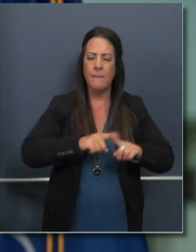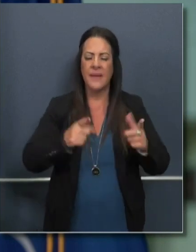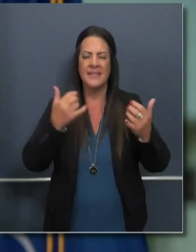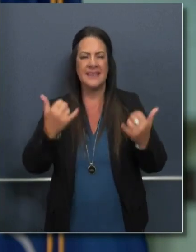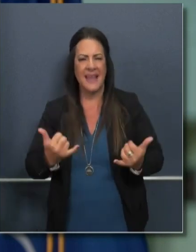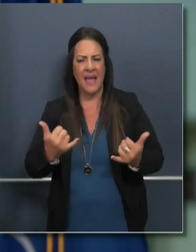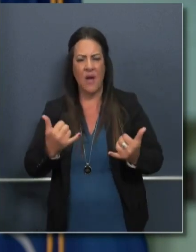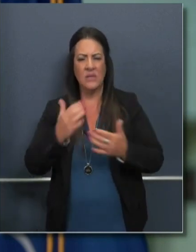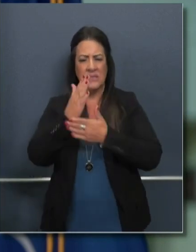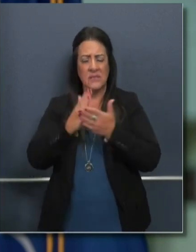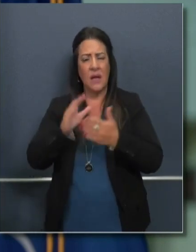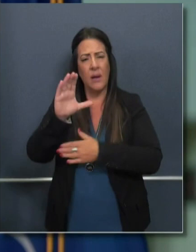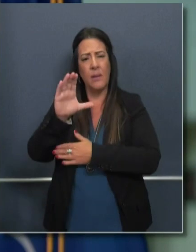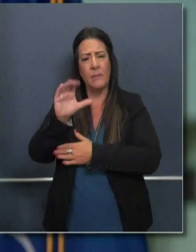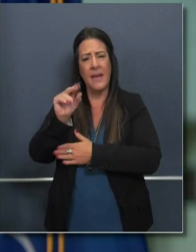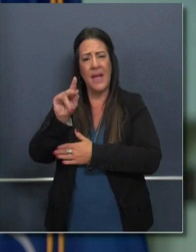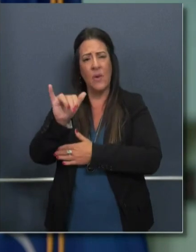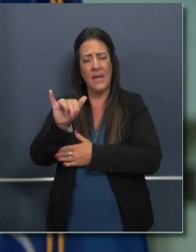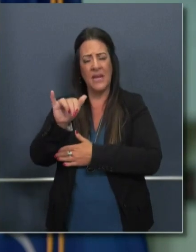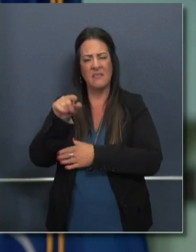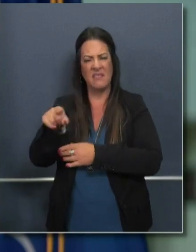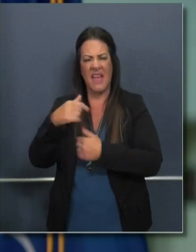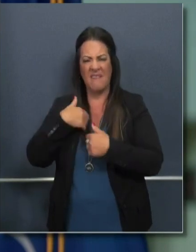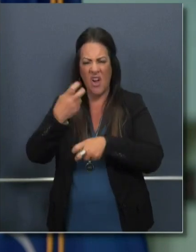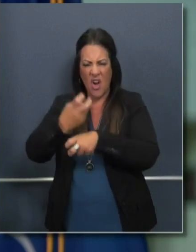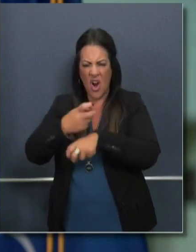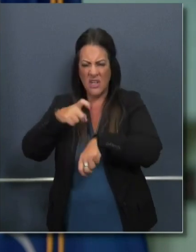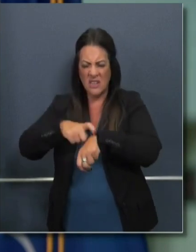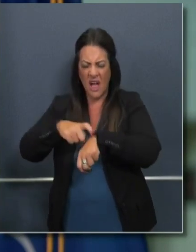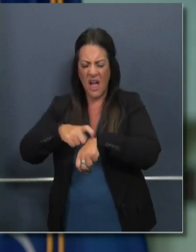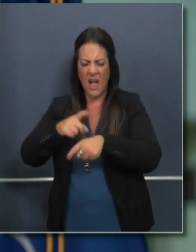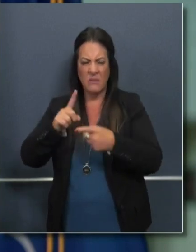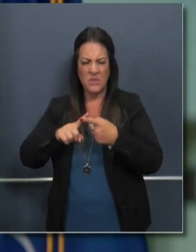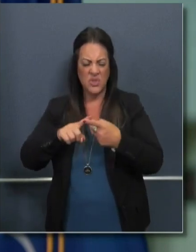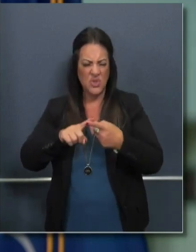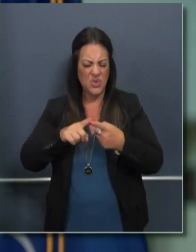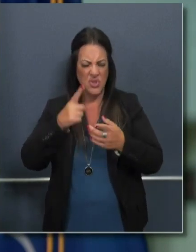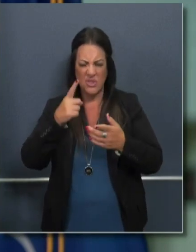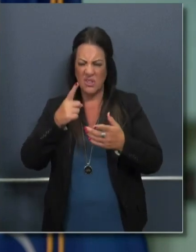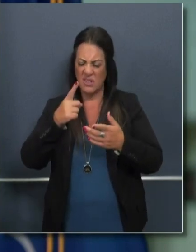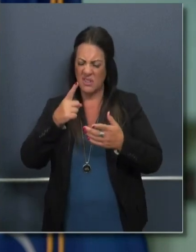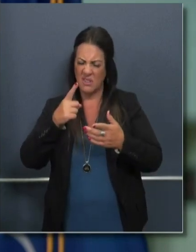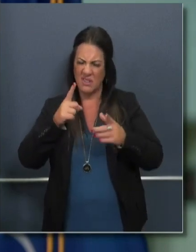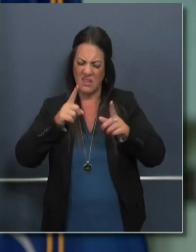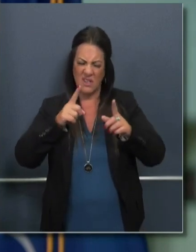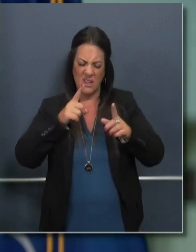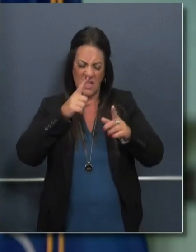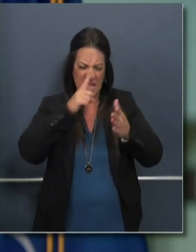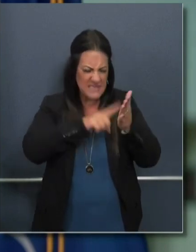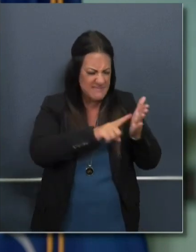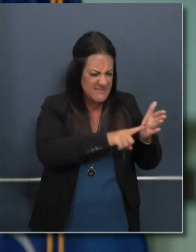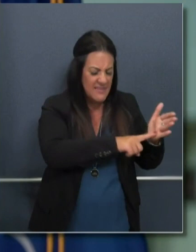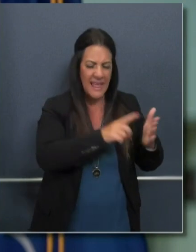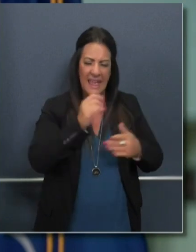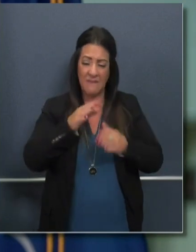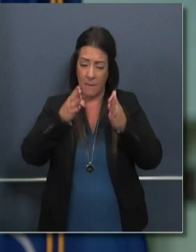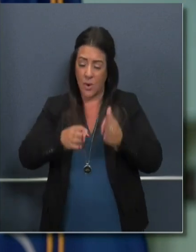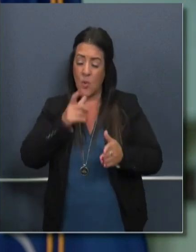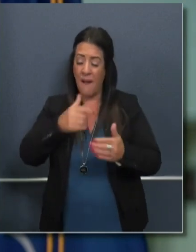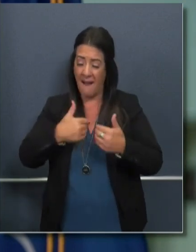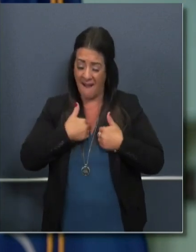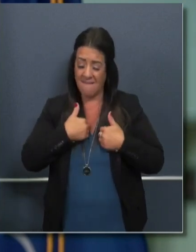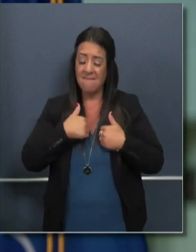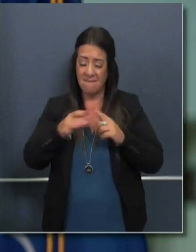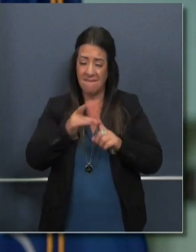hearing that counties are having trouble contact tracing everyone who tests positive. So how is the state containing the virus and stopping outbreaks? We've